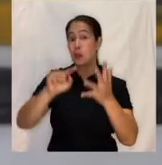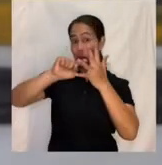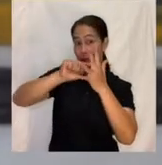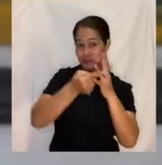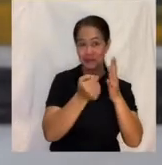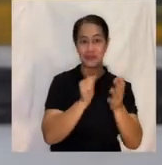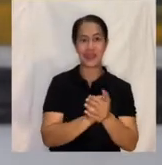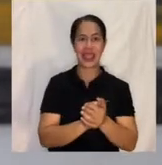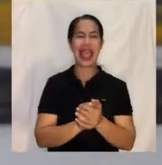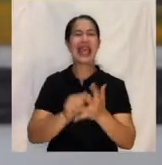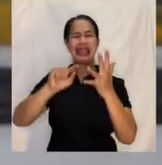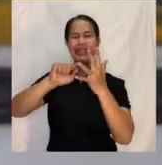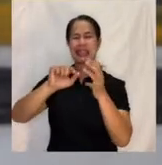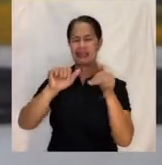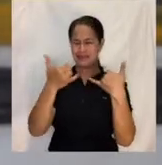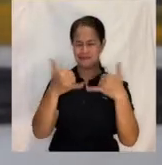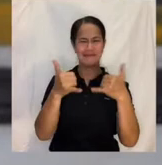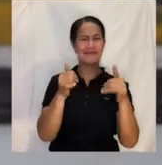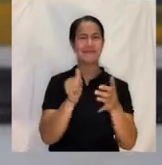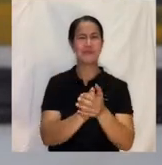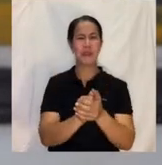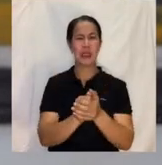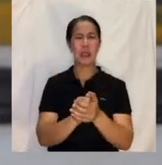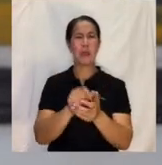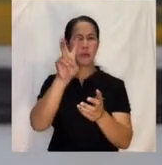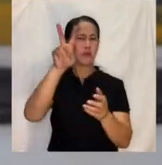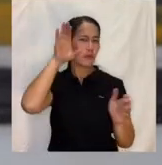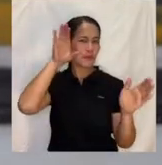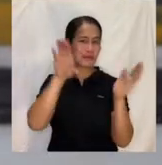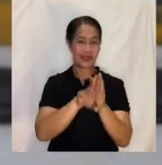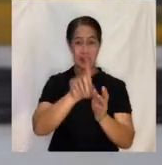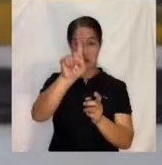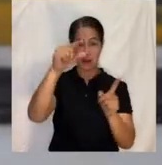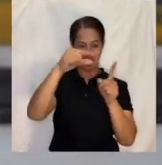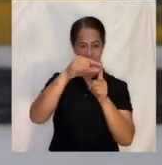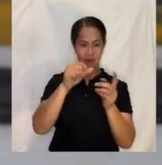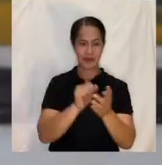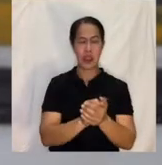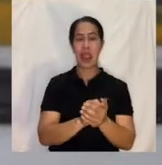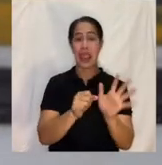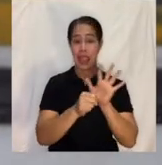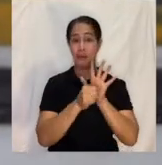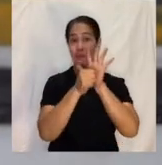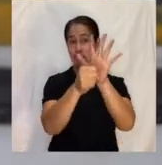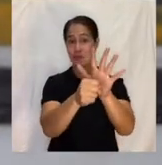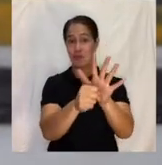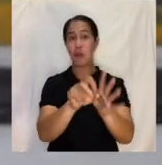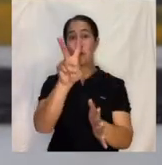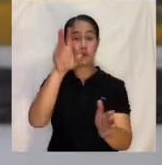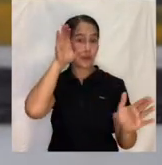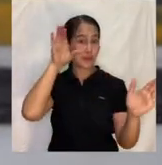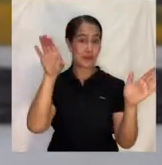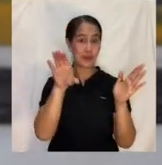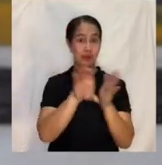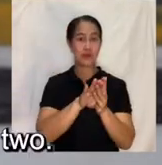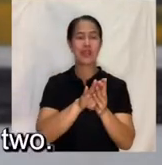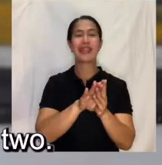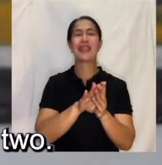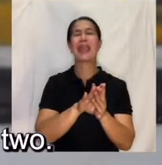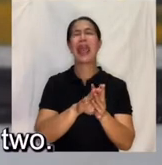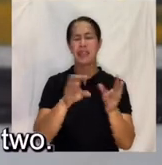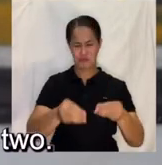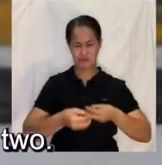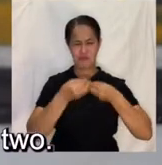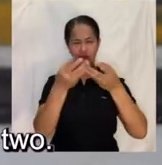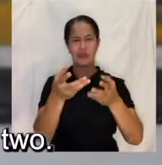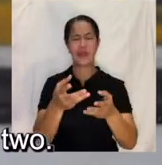To start, let's play a game called Two Picks, One Word. I will be showing you 2 pictures and you